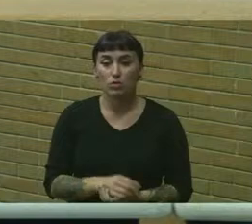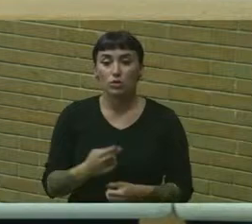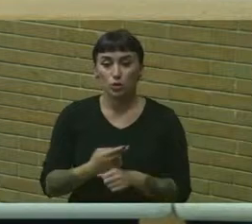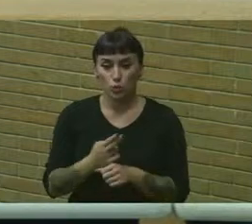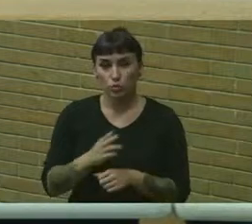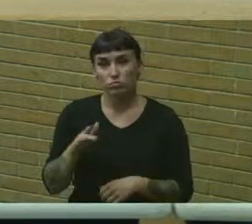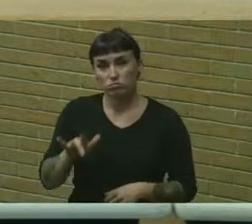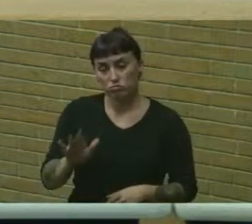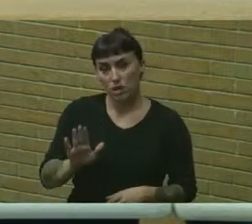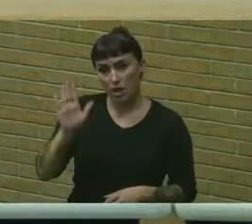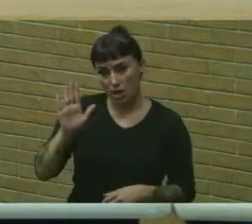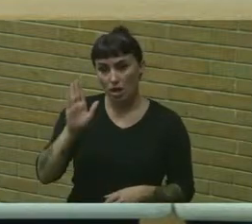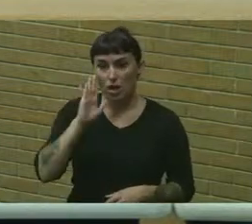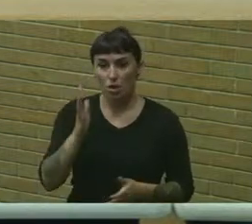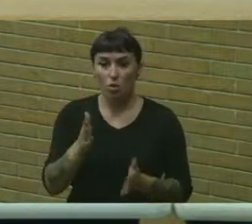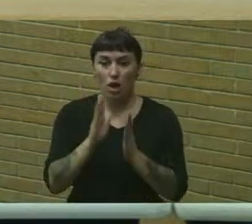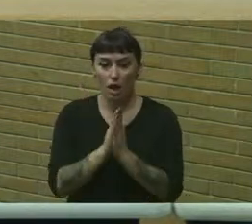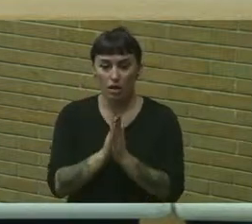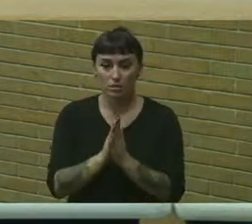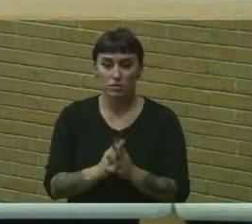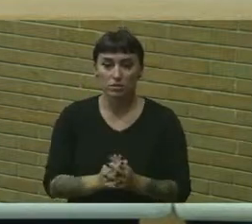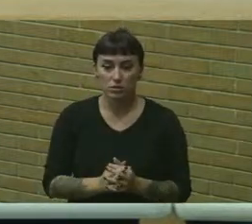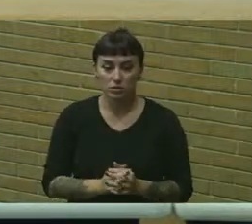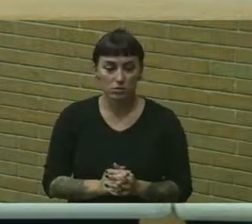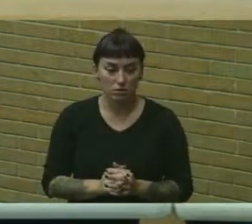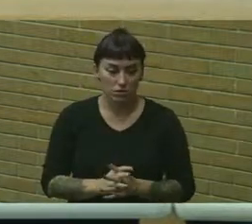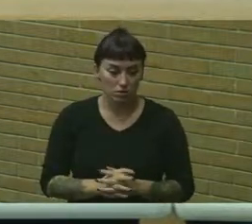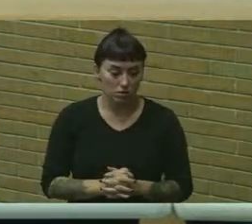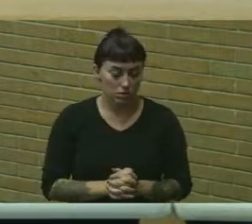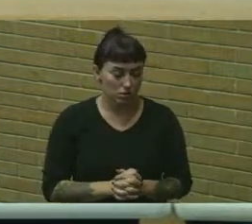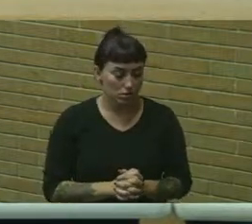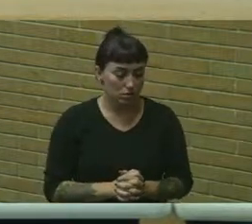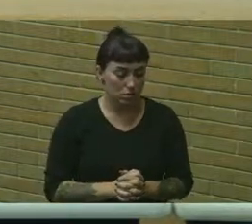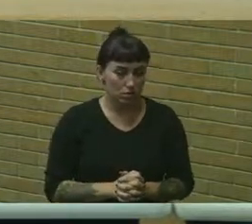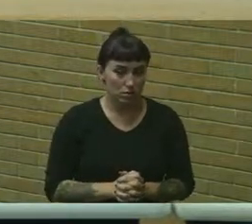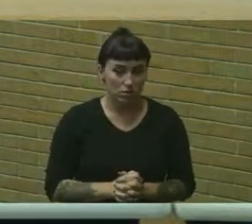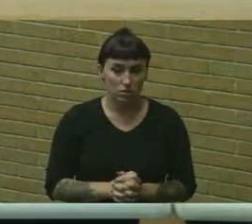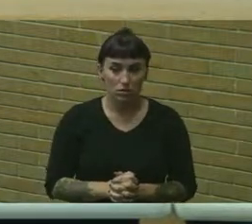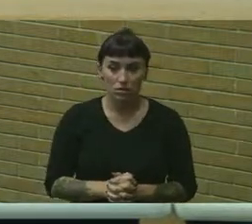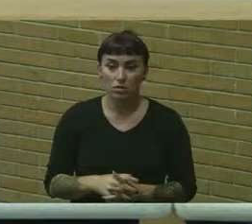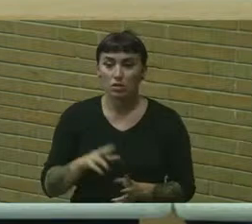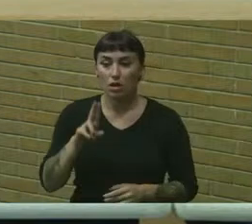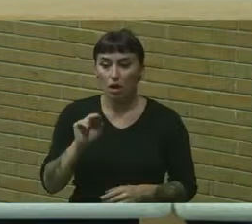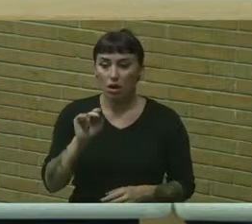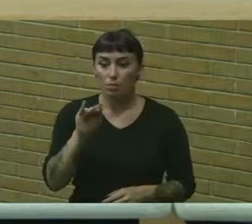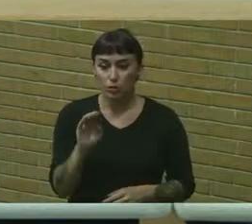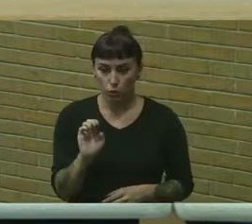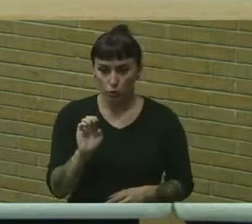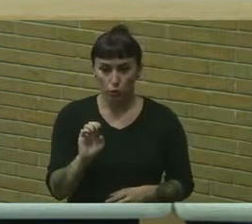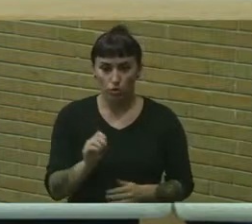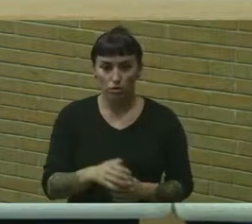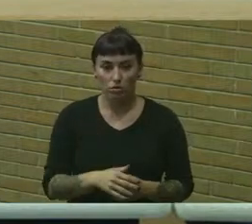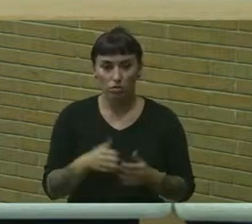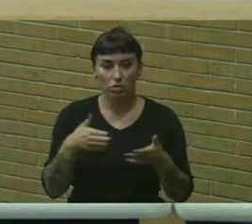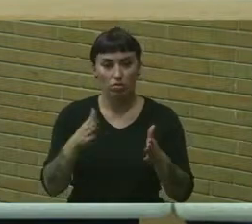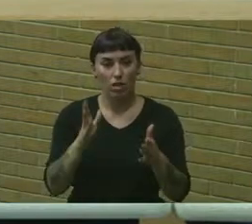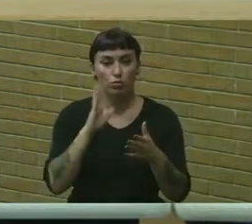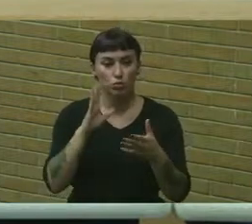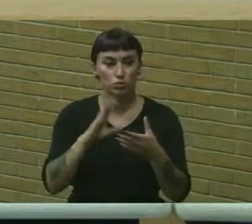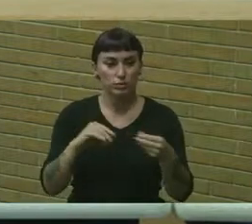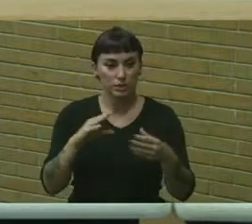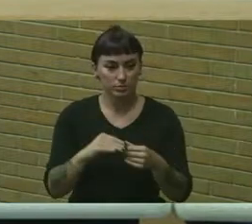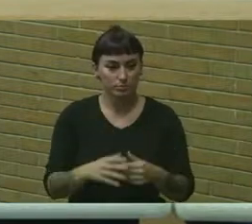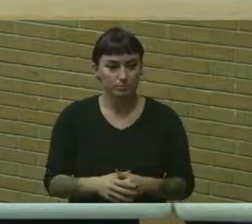hand function. So I would ask that he be unmuted and allowed to